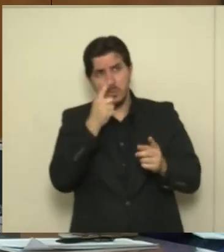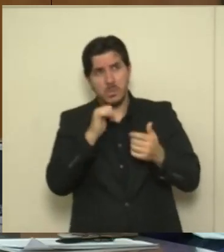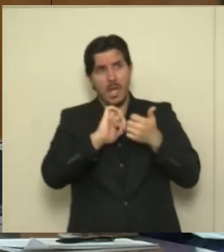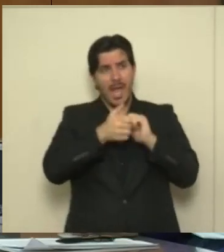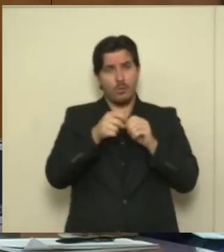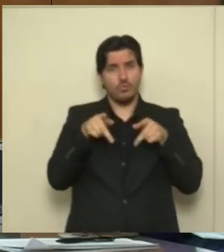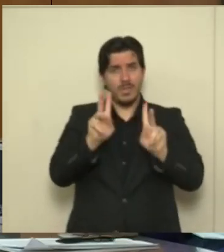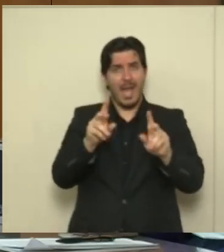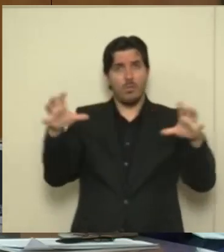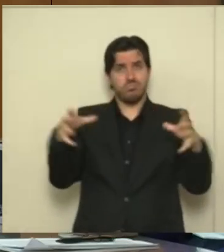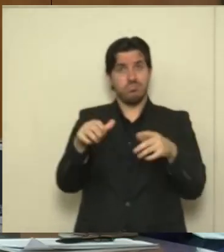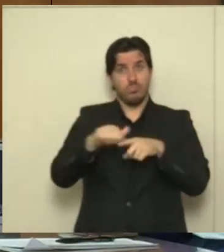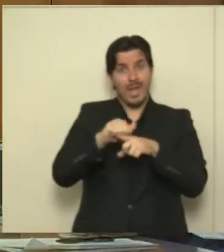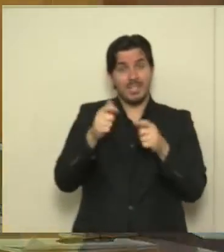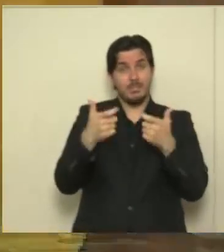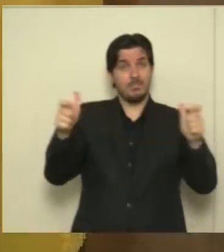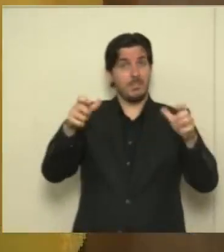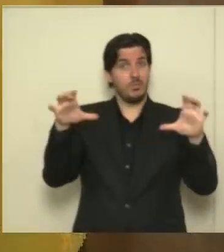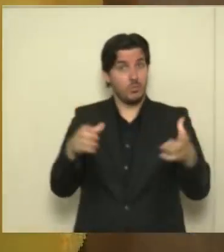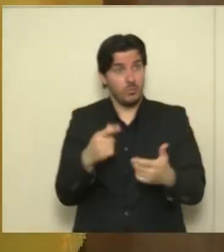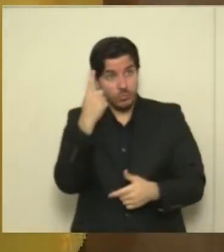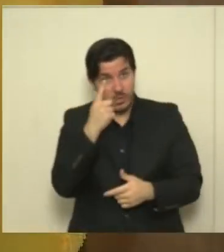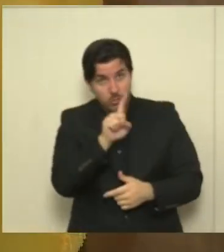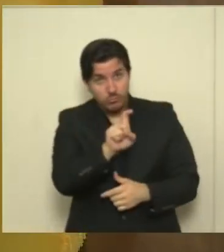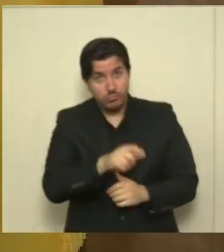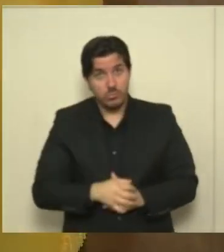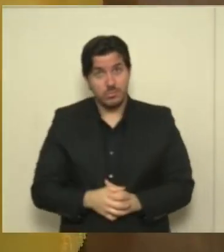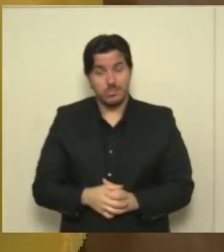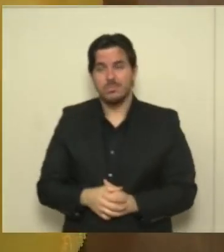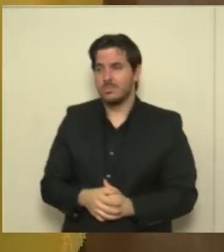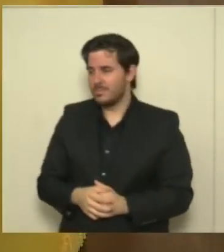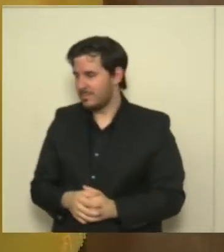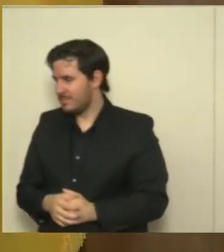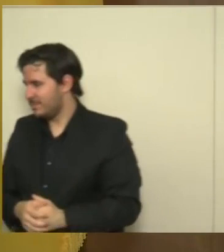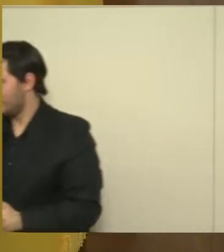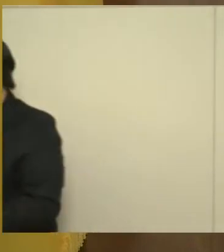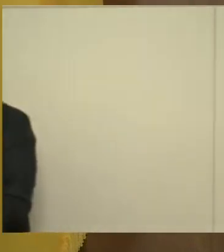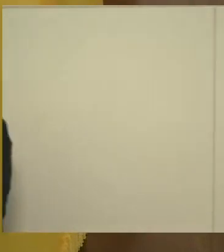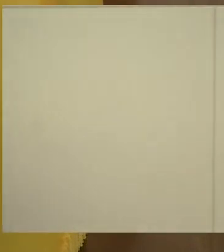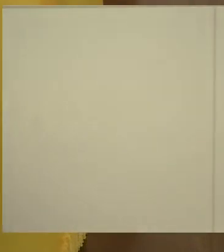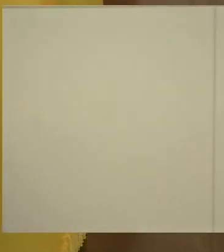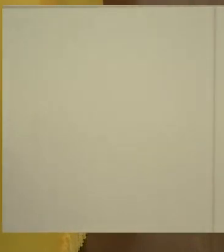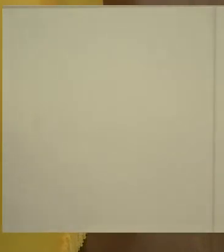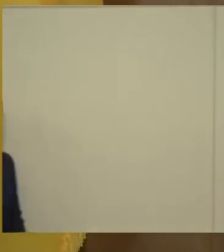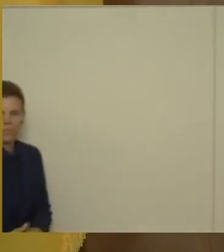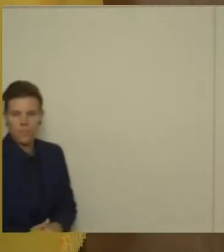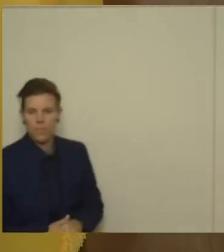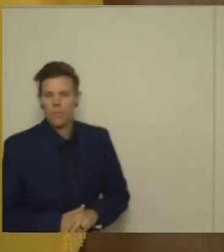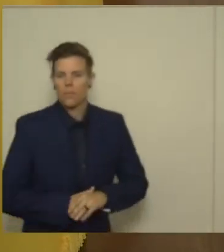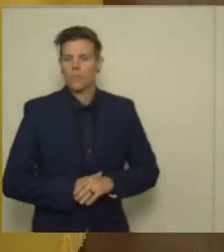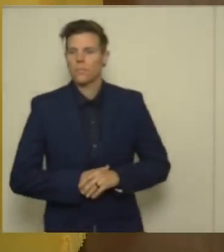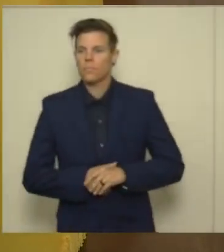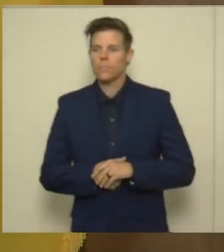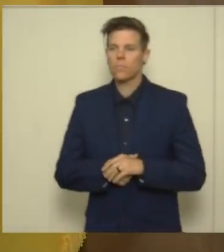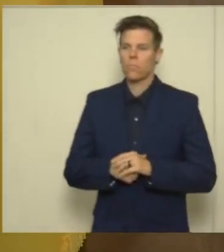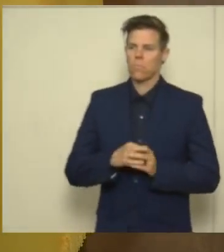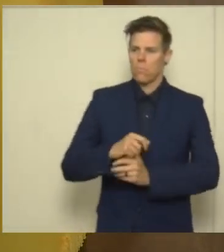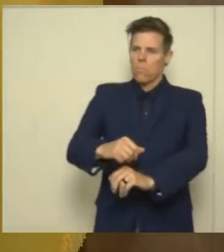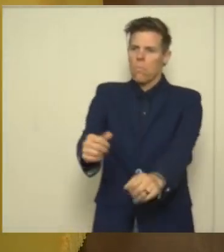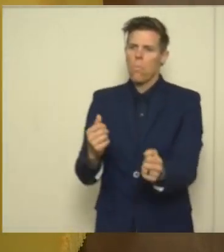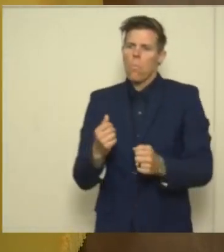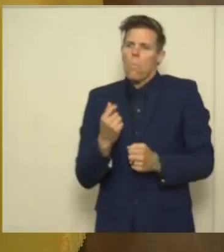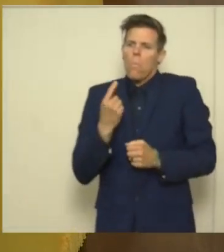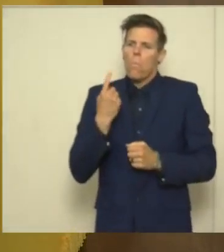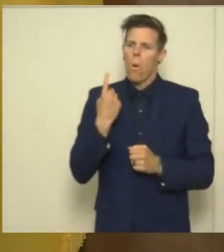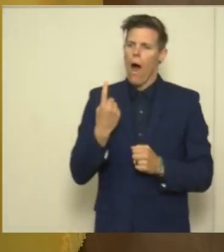larger groups. Thank you. So, one thing that maybe I haven't done as effectively today that we try to do in